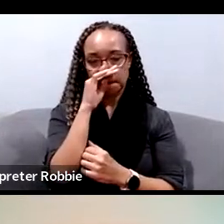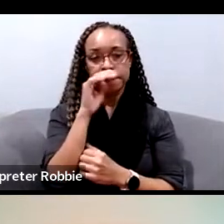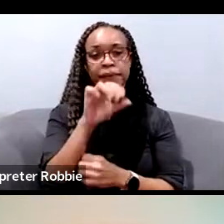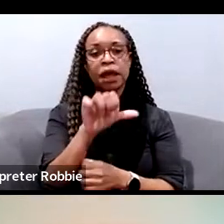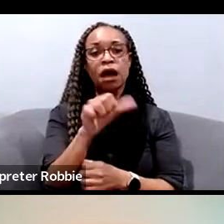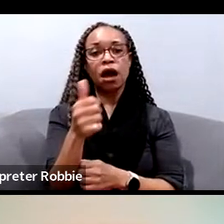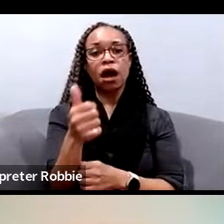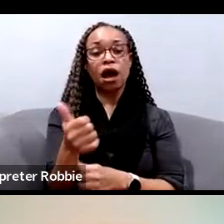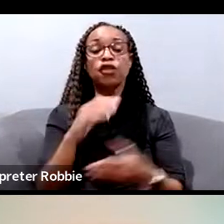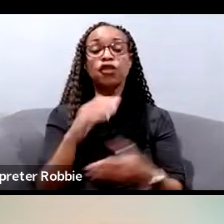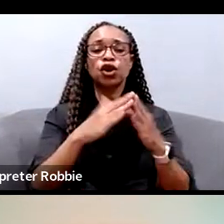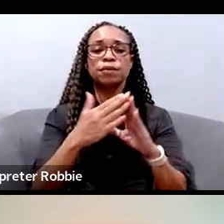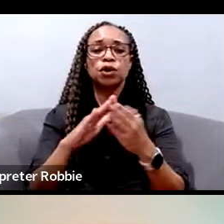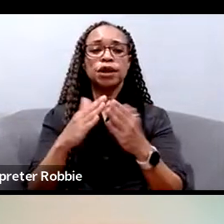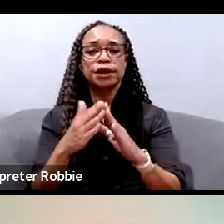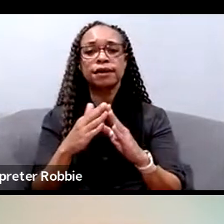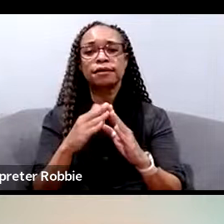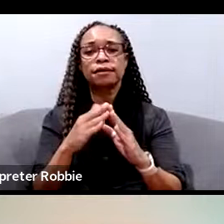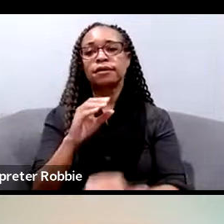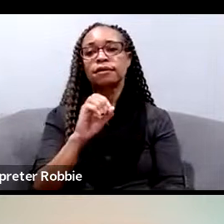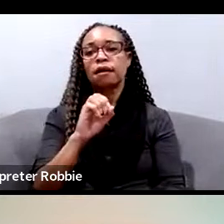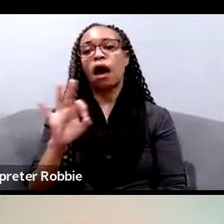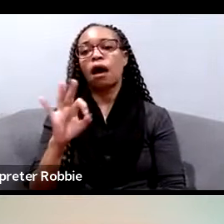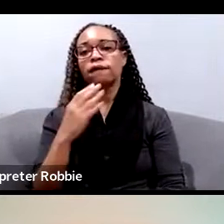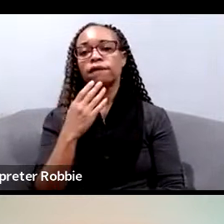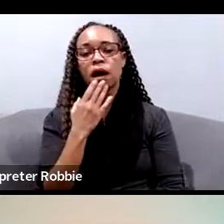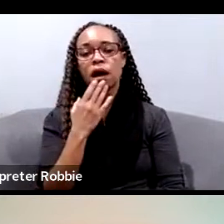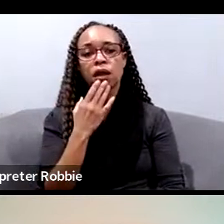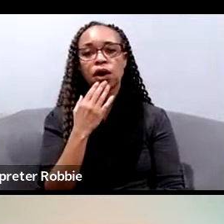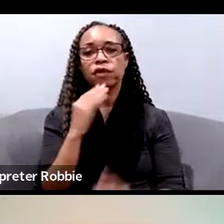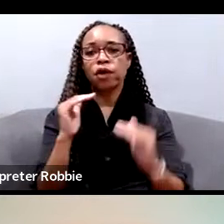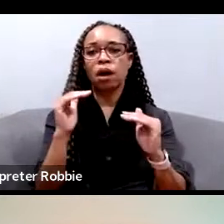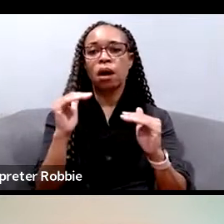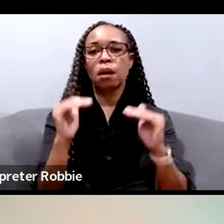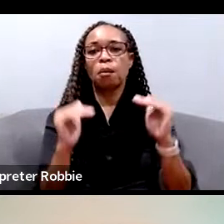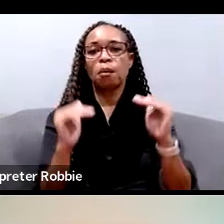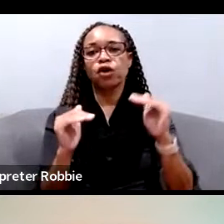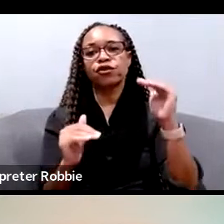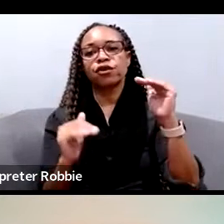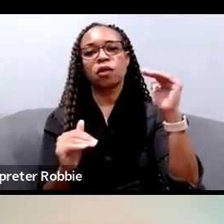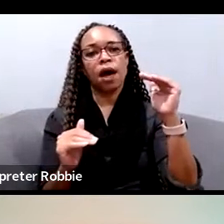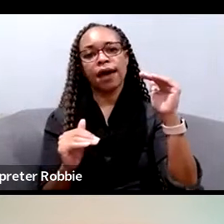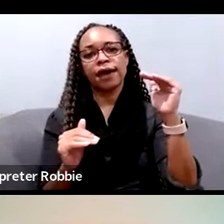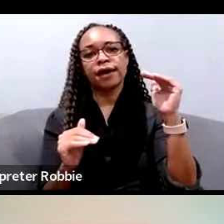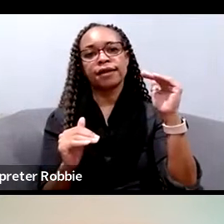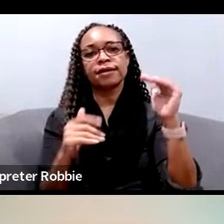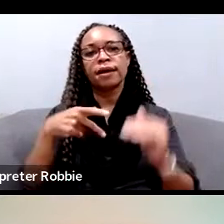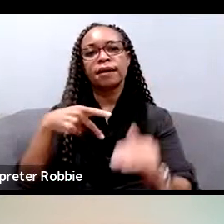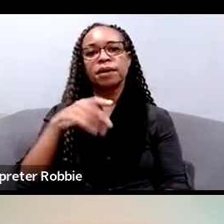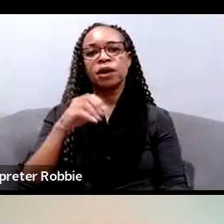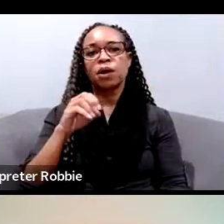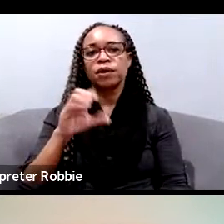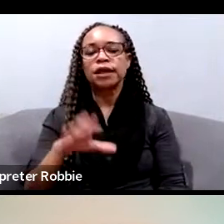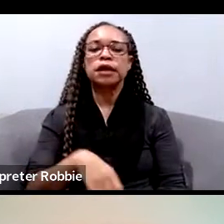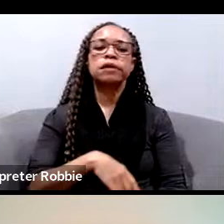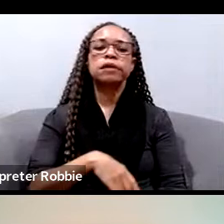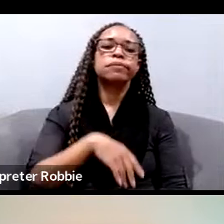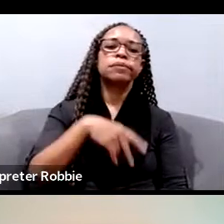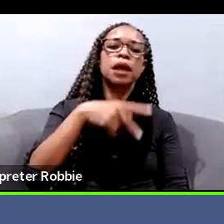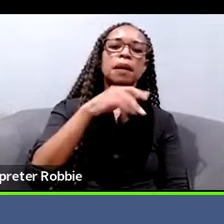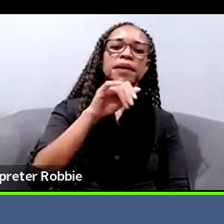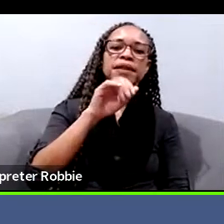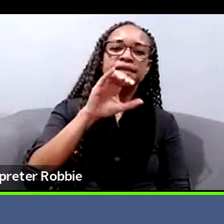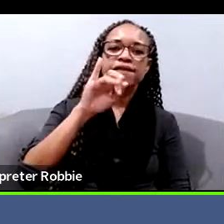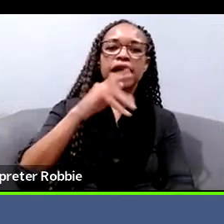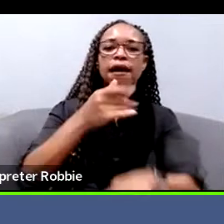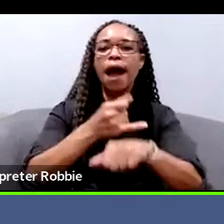other communities of color, historically marginalized communities of color, Pacific Islanders, Native